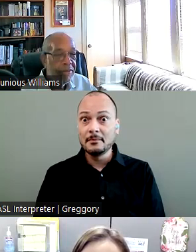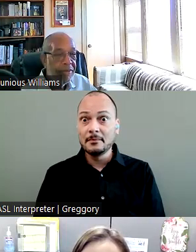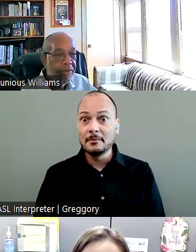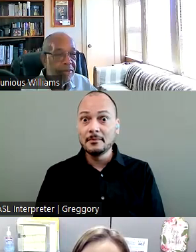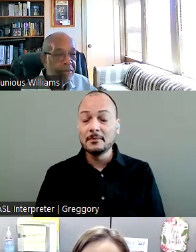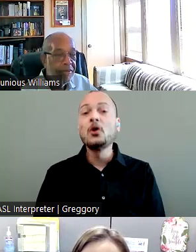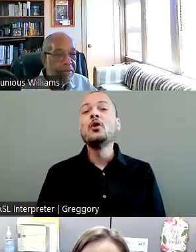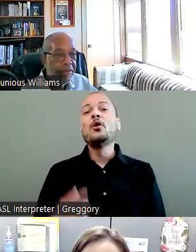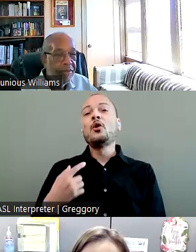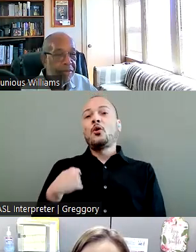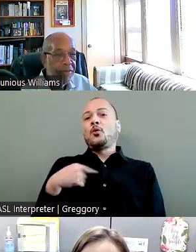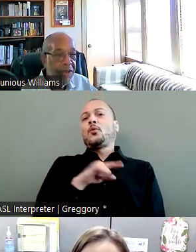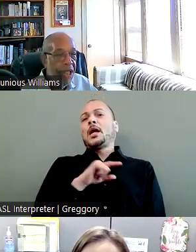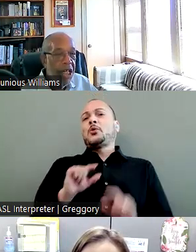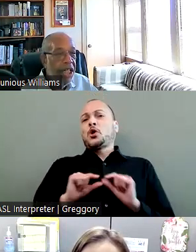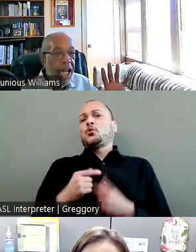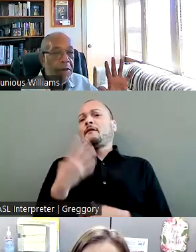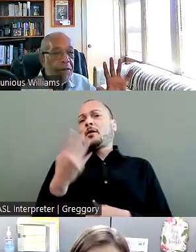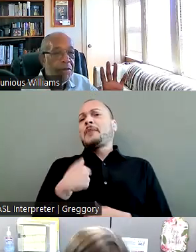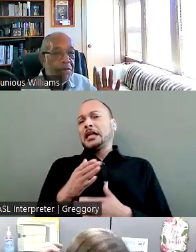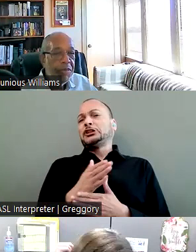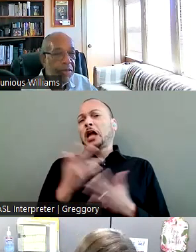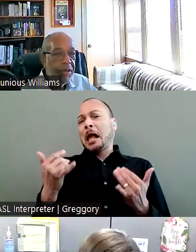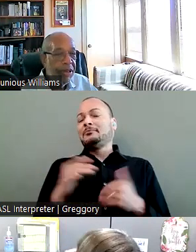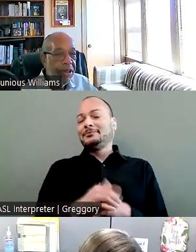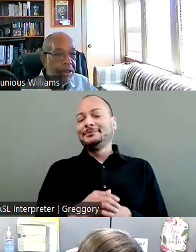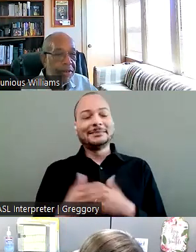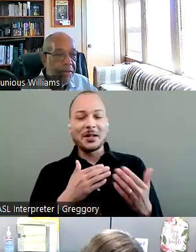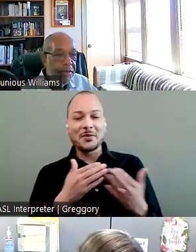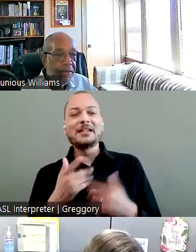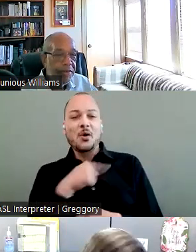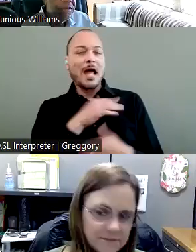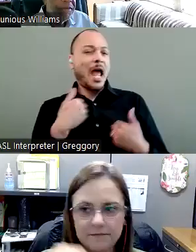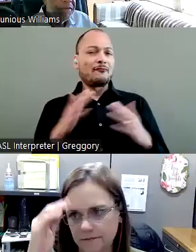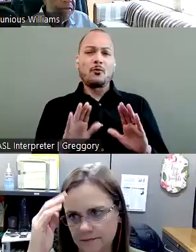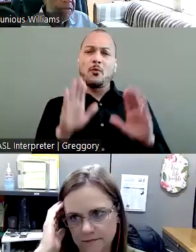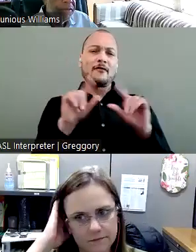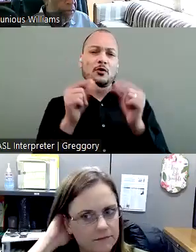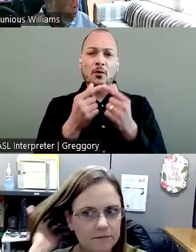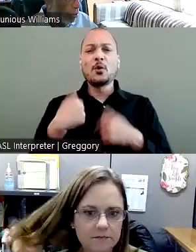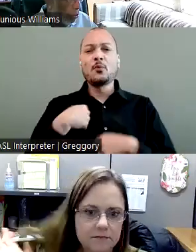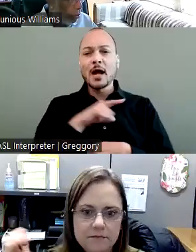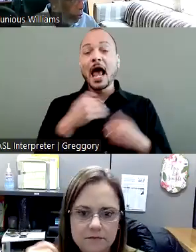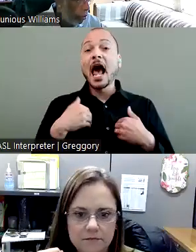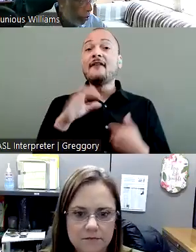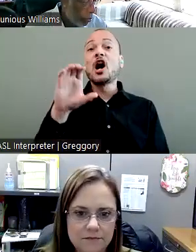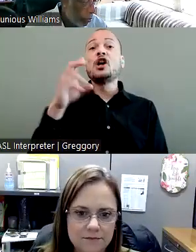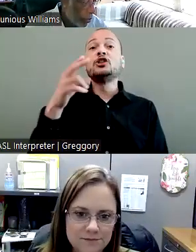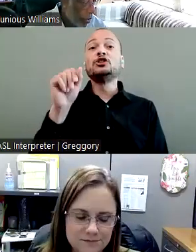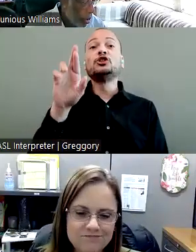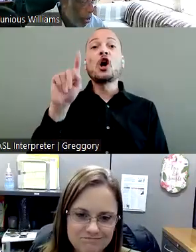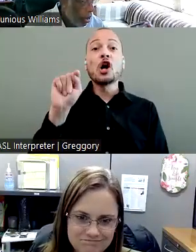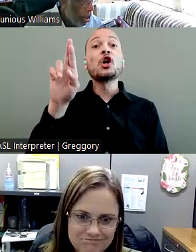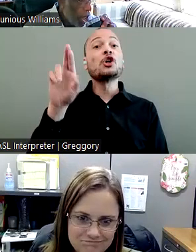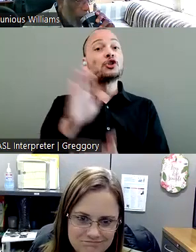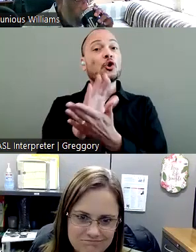we were actually group 4, but I can share now. So anyway, we had a great group. We had a charter school representative,